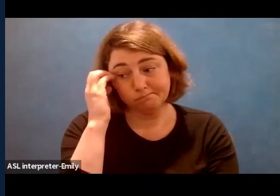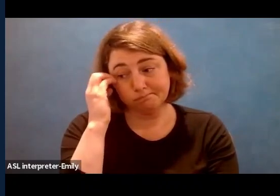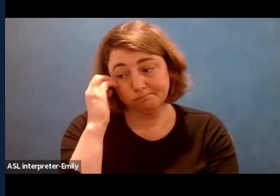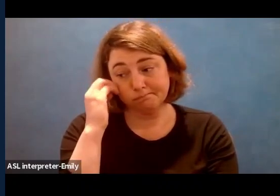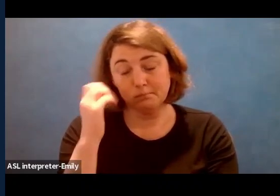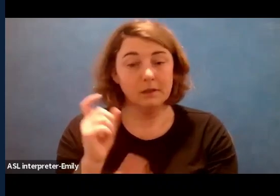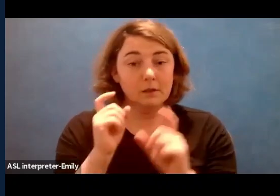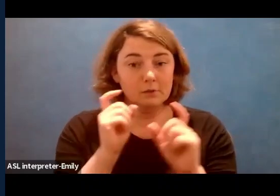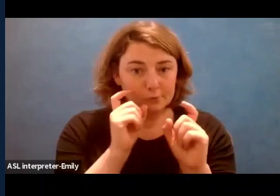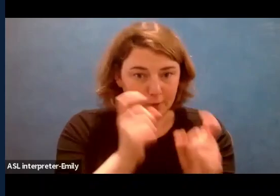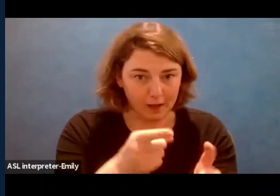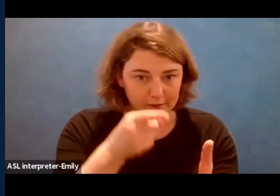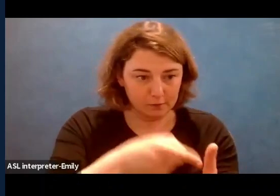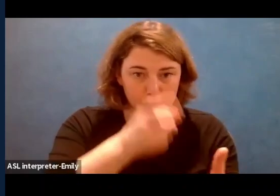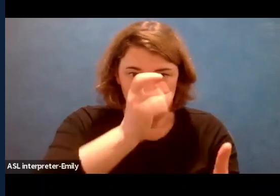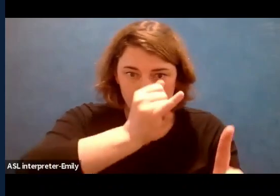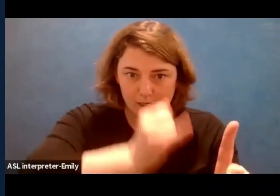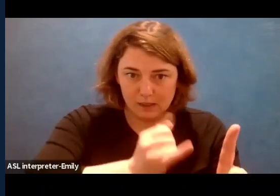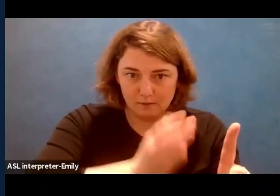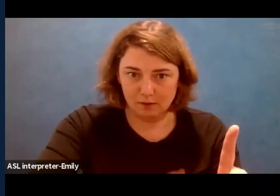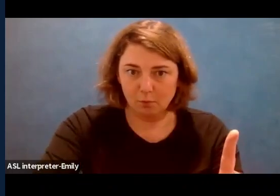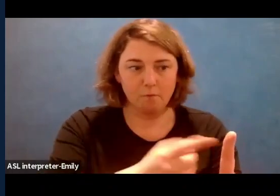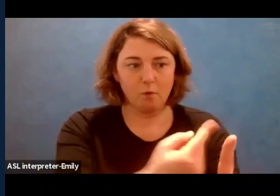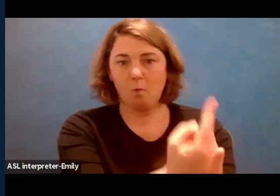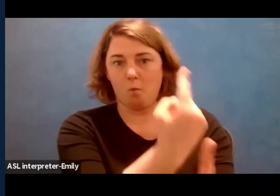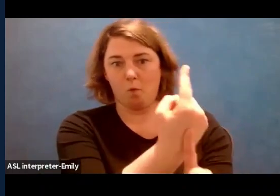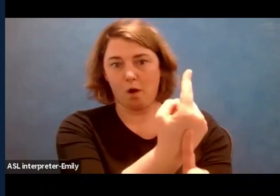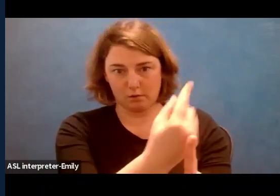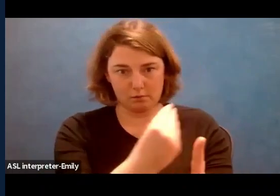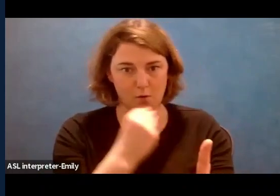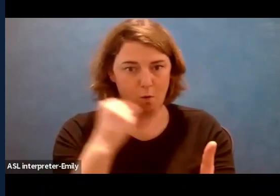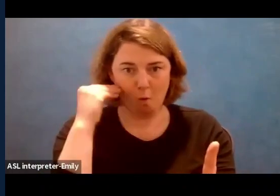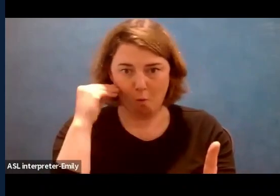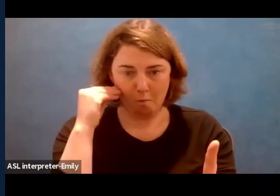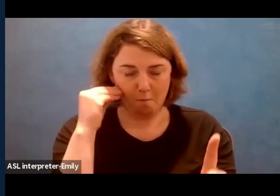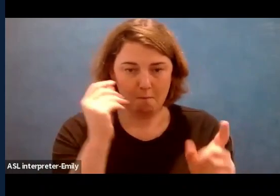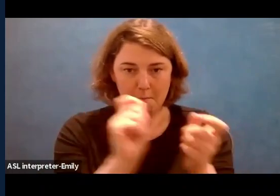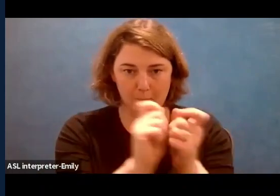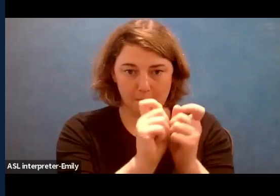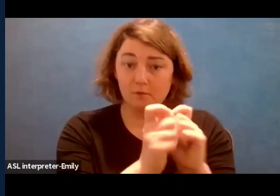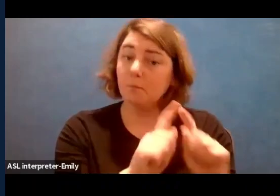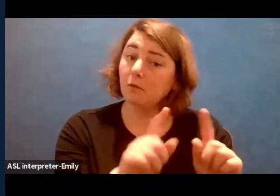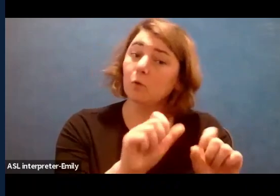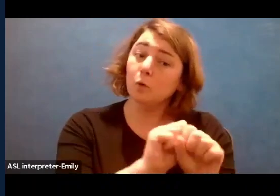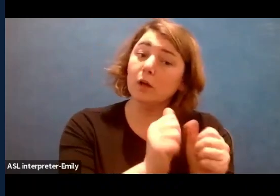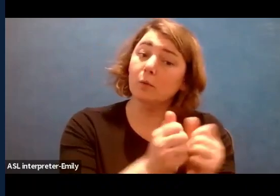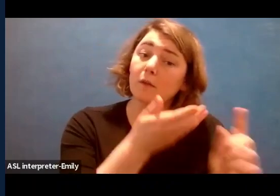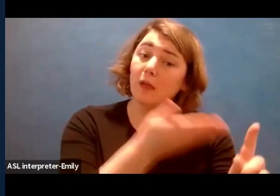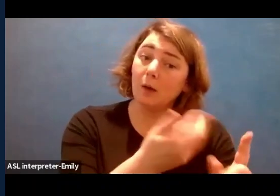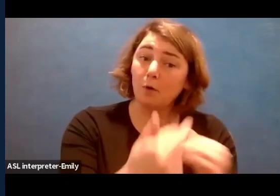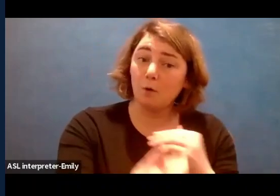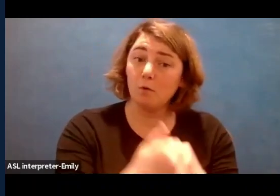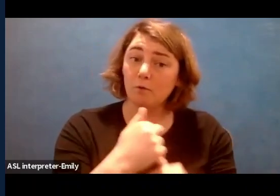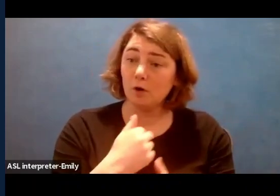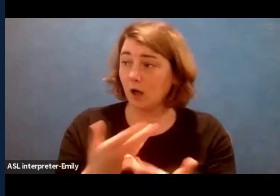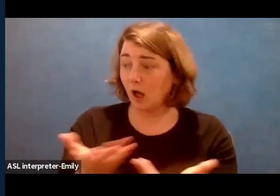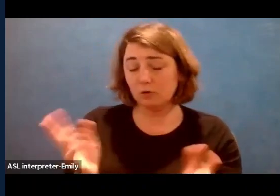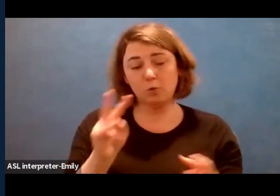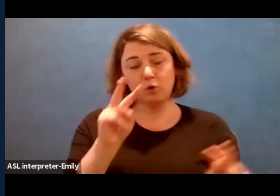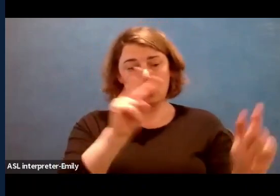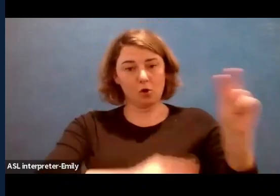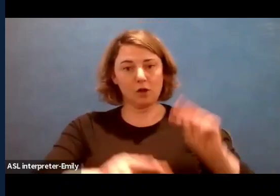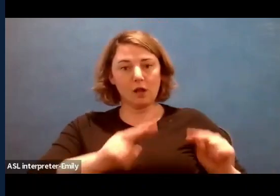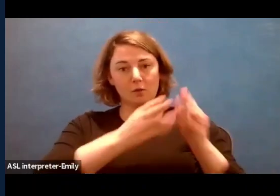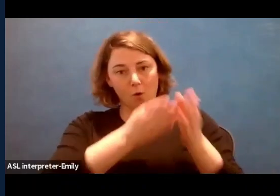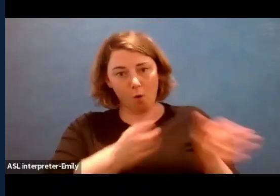grants to individuals for a particular home modification. But if we're working with somebody or they're referred to us, we're looking at their